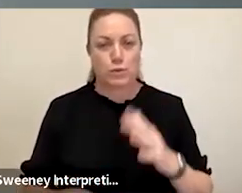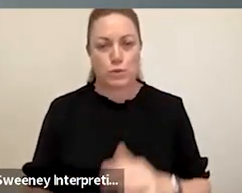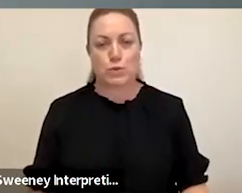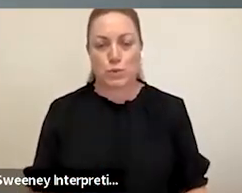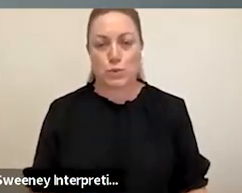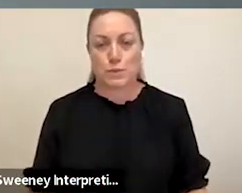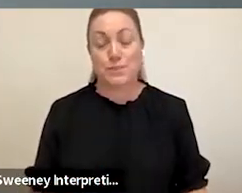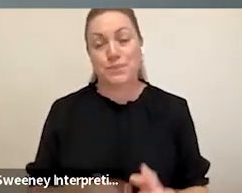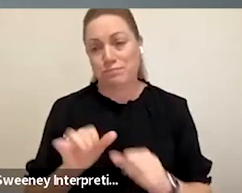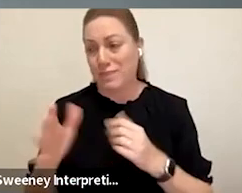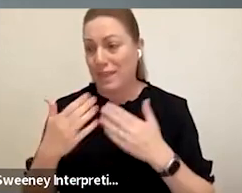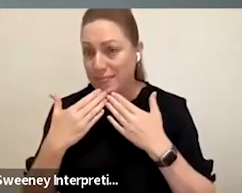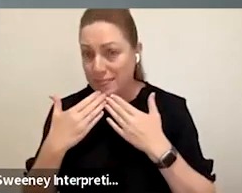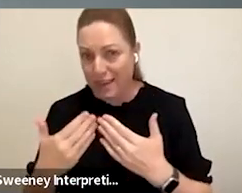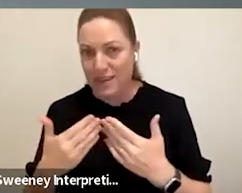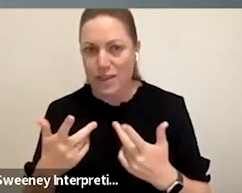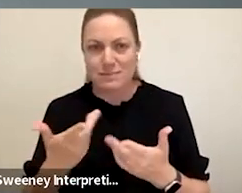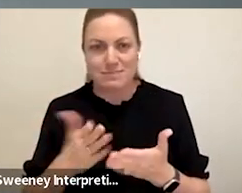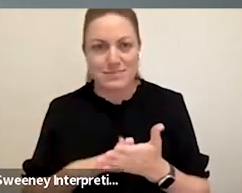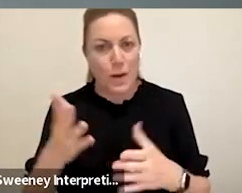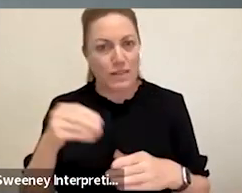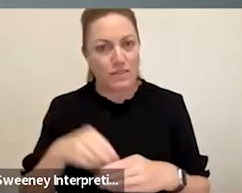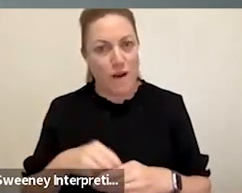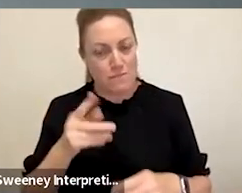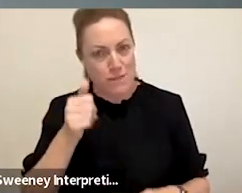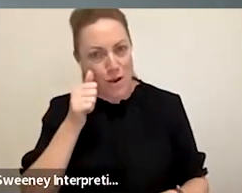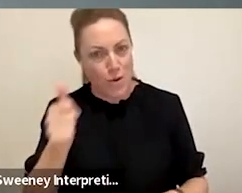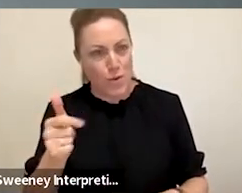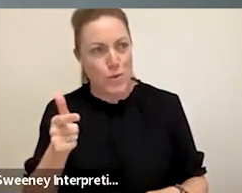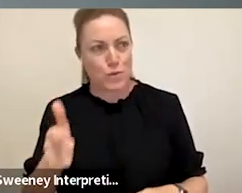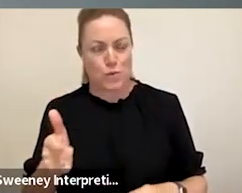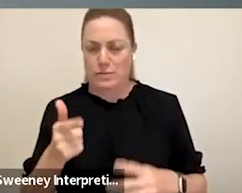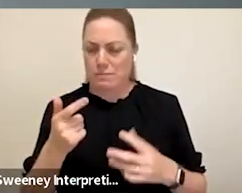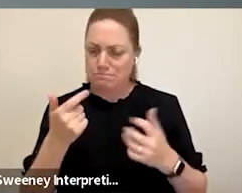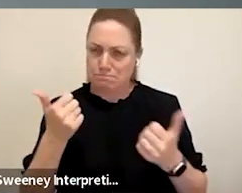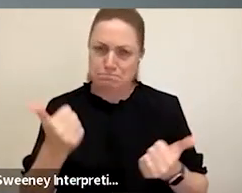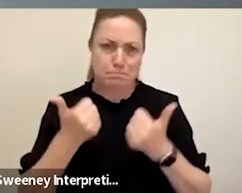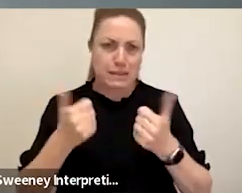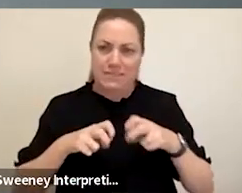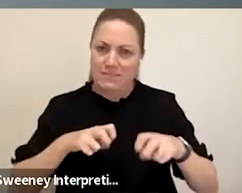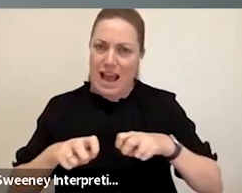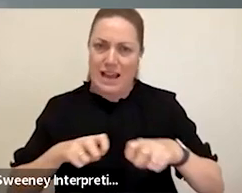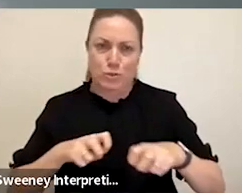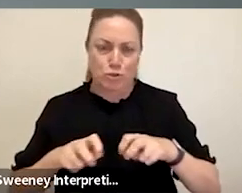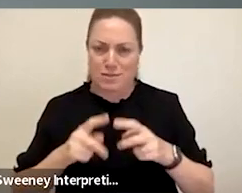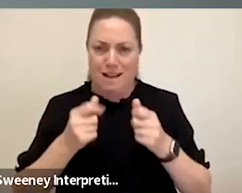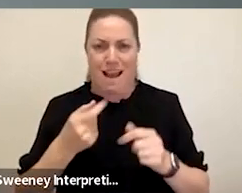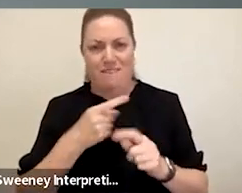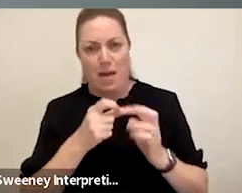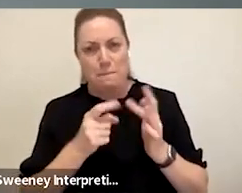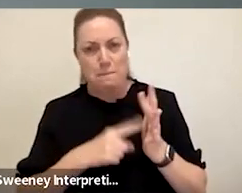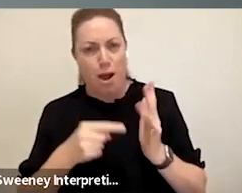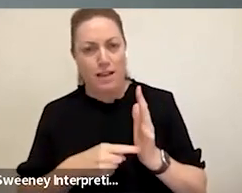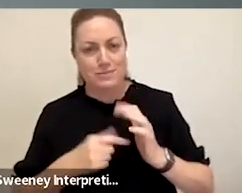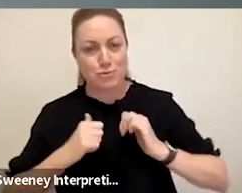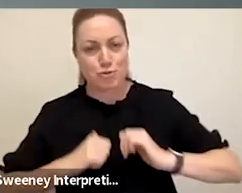that's how you got involved, but I know that you've taken many more actions since that initial pilot training. Do you want to share a little bit